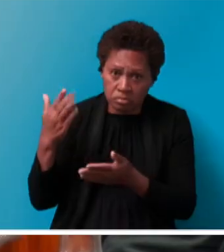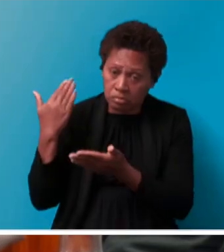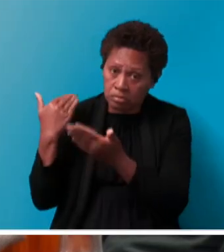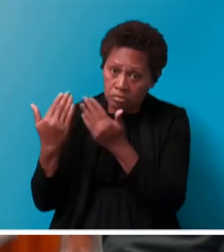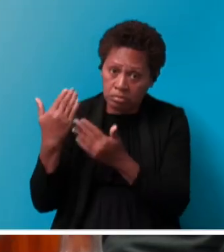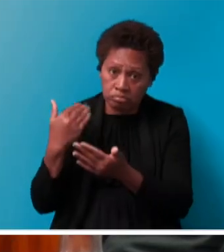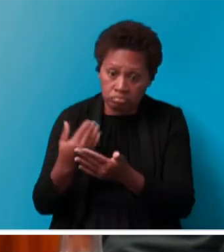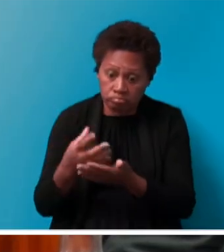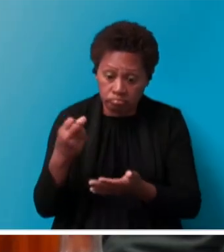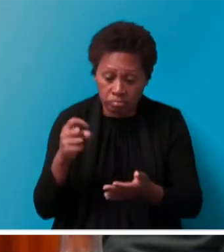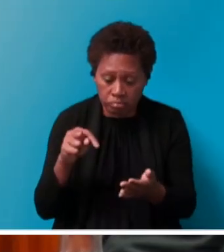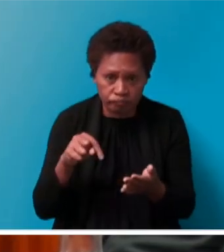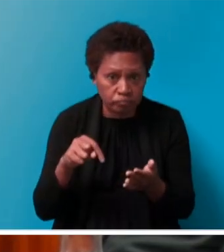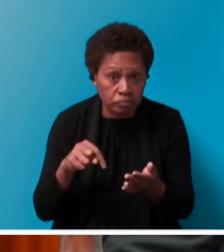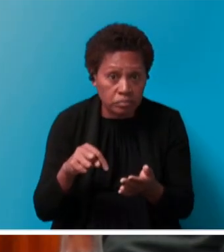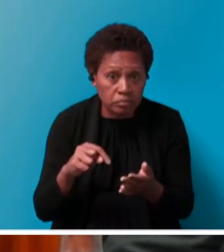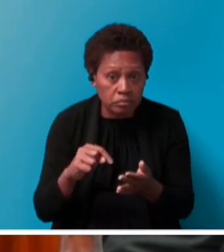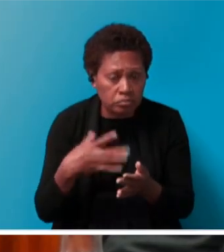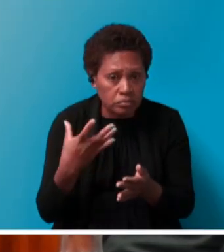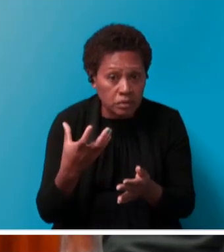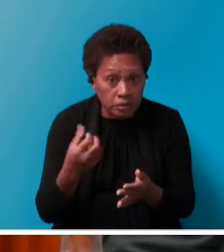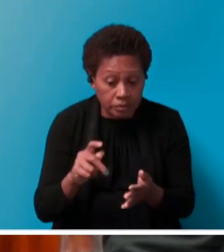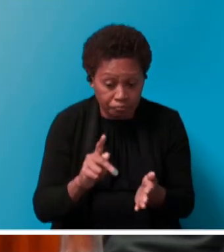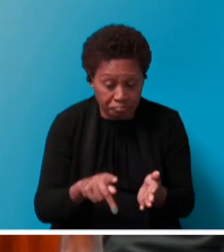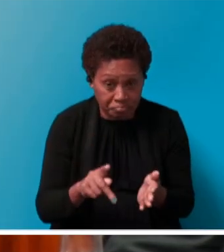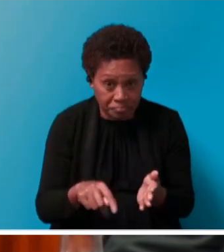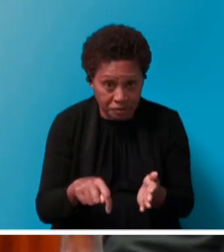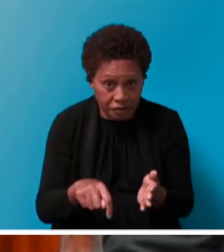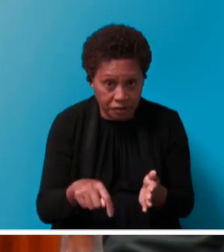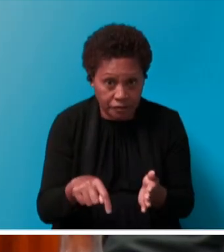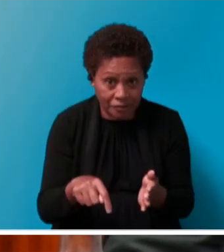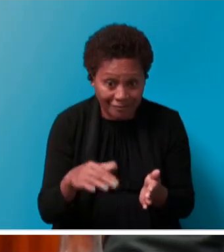They are dynamic economic assets for our present and future.